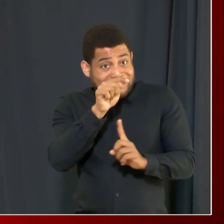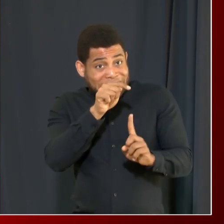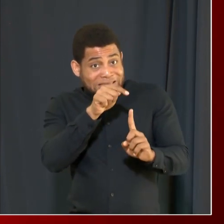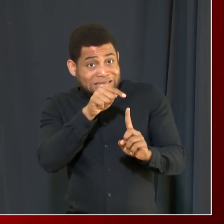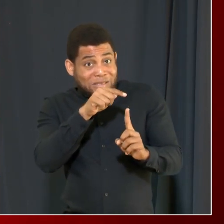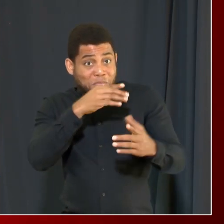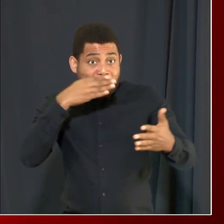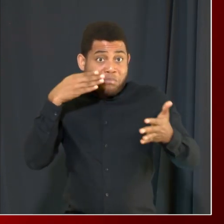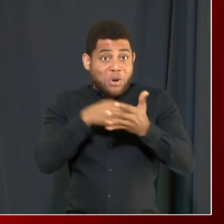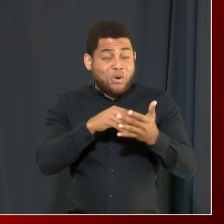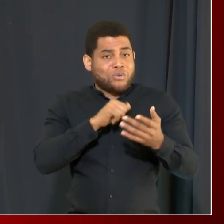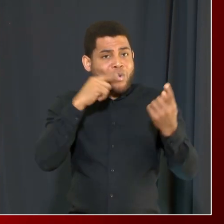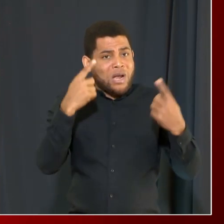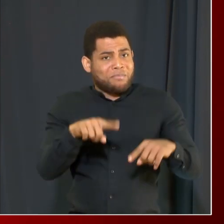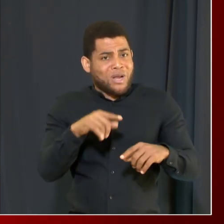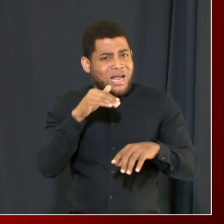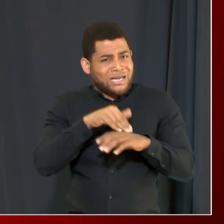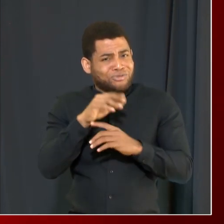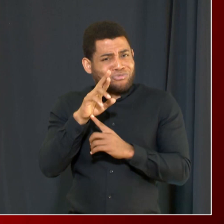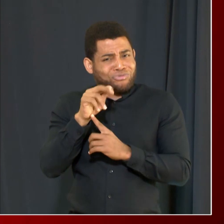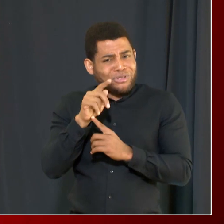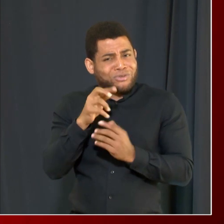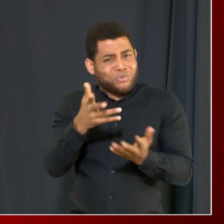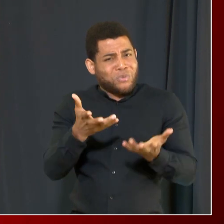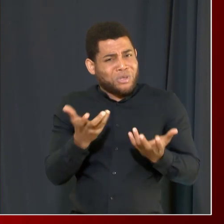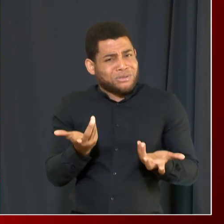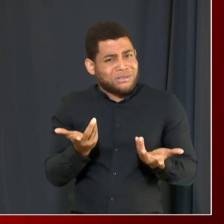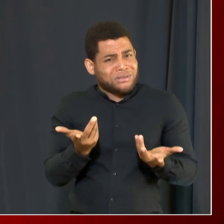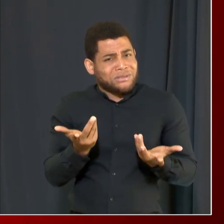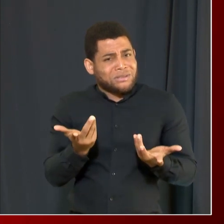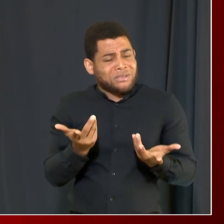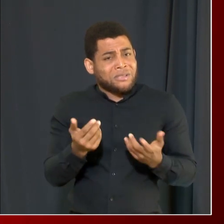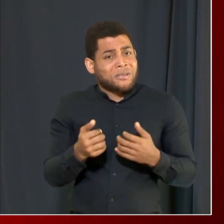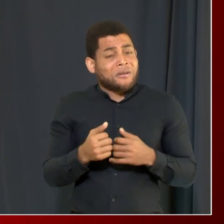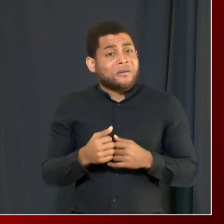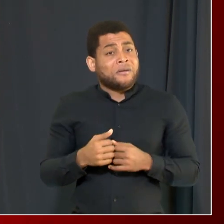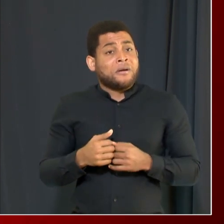rate that you all want to see them happen at. Well,